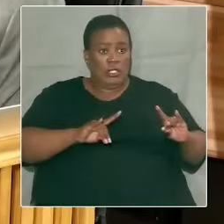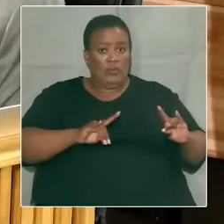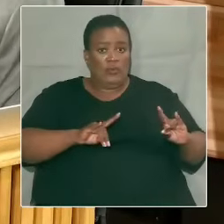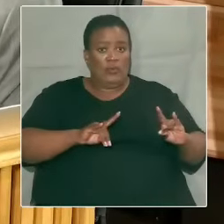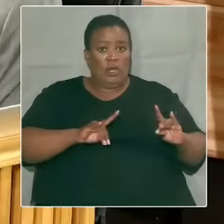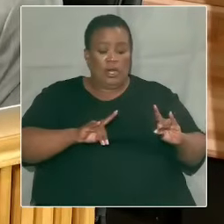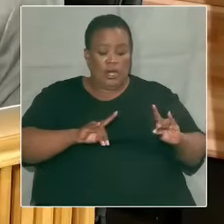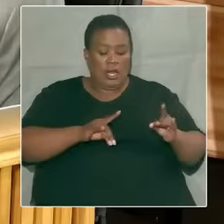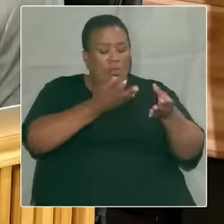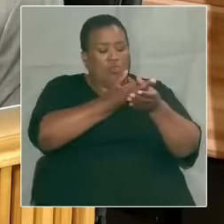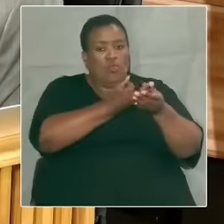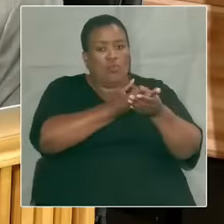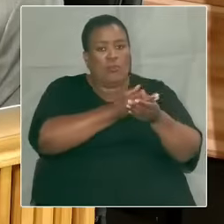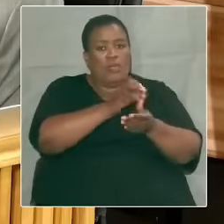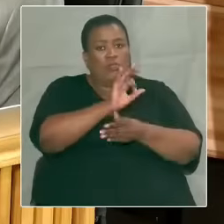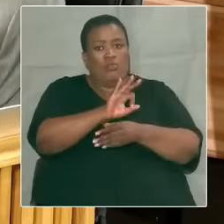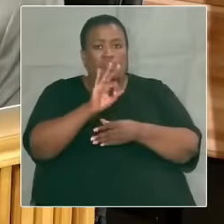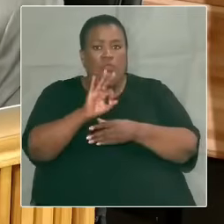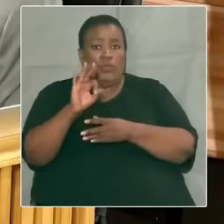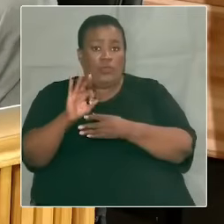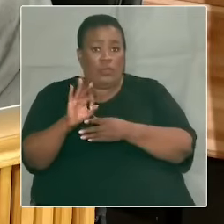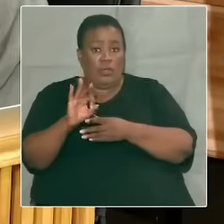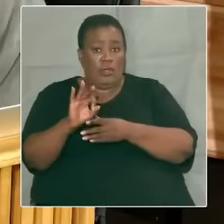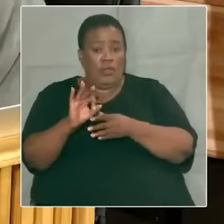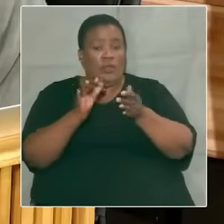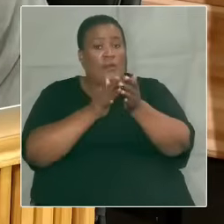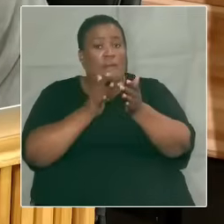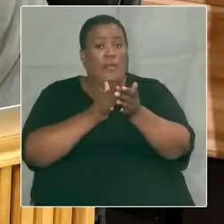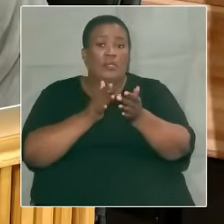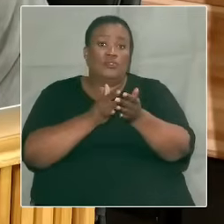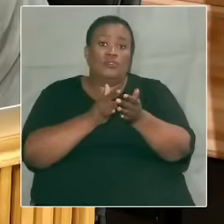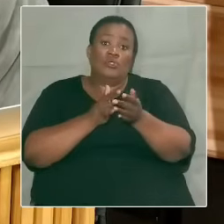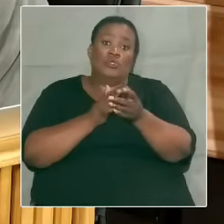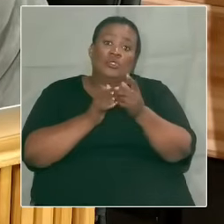to page 411 of Masemola 2.